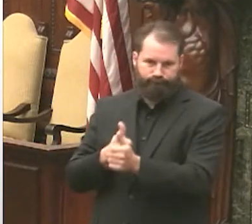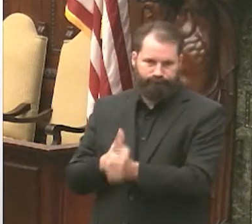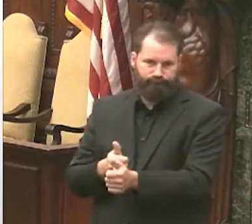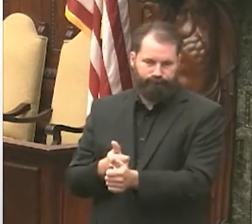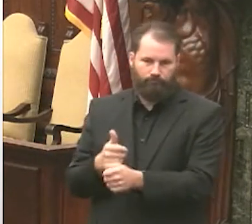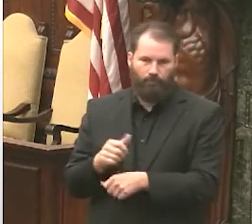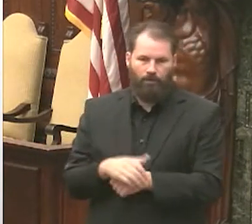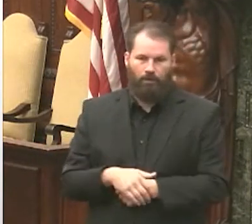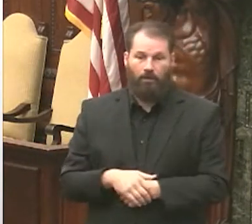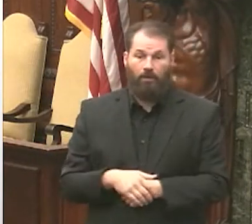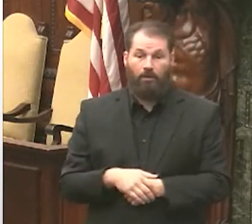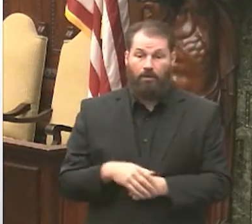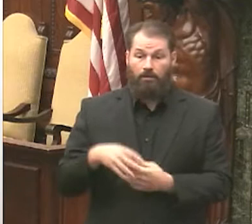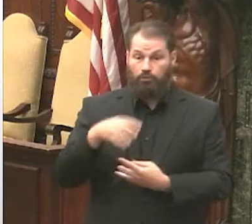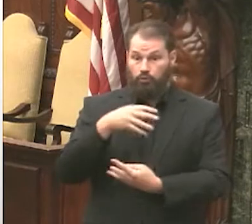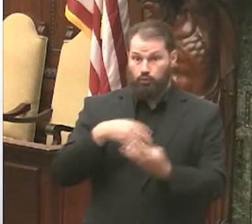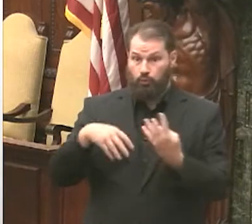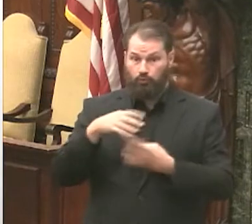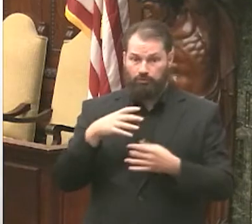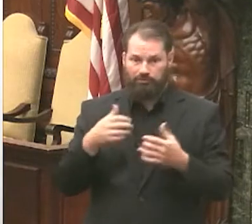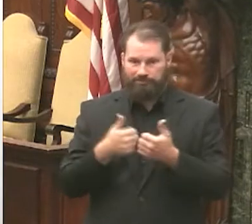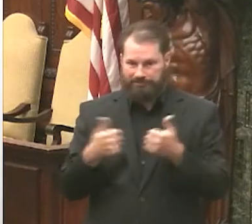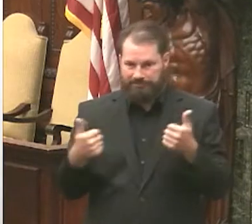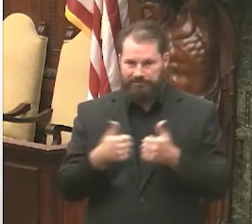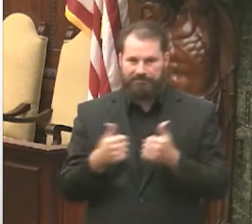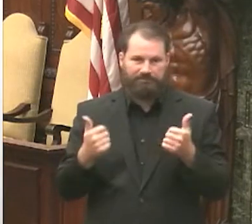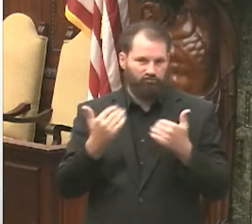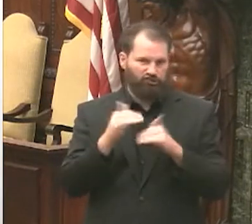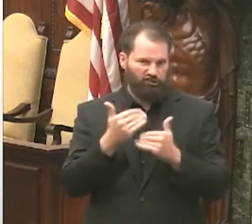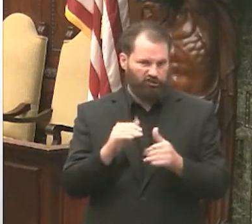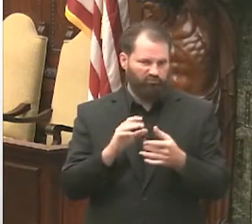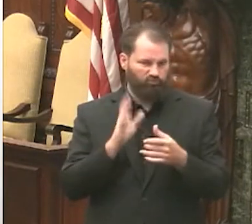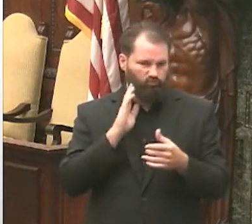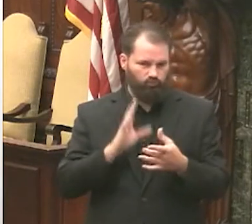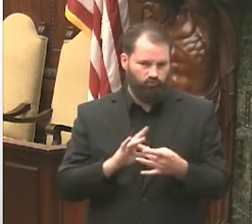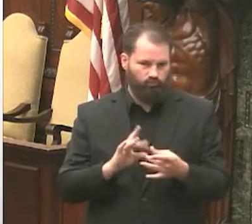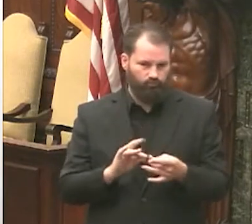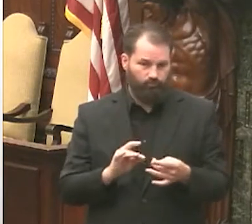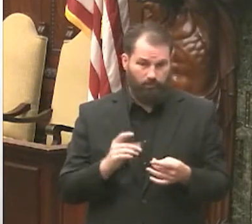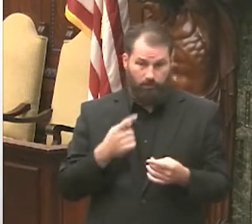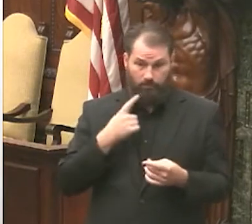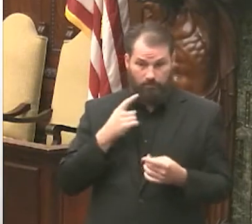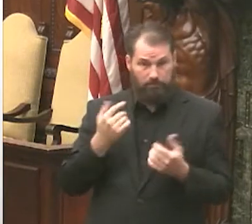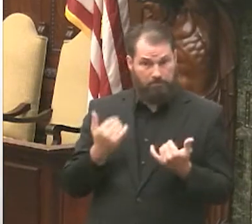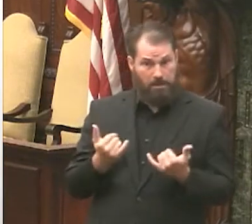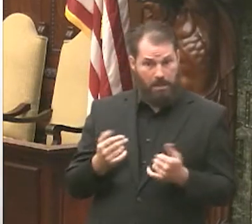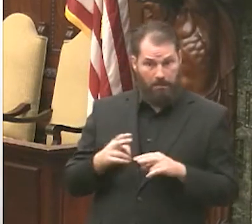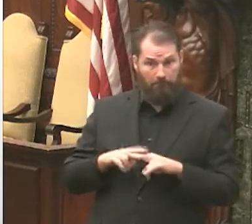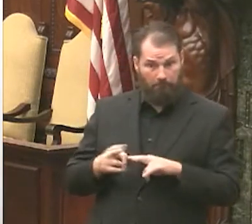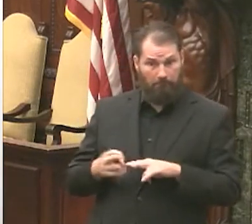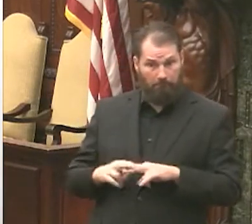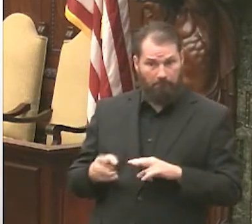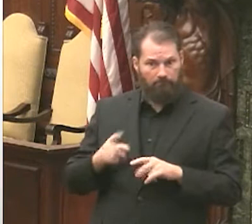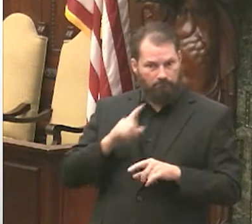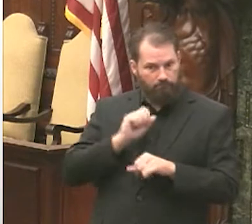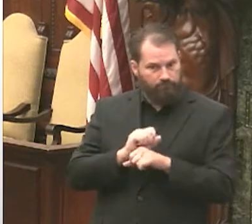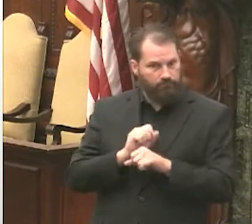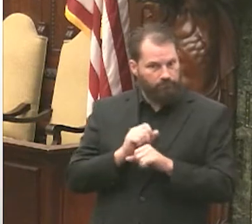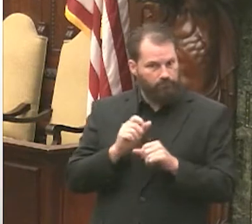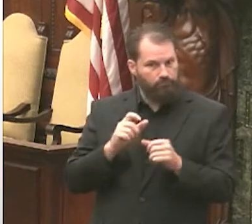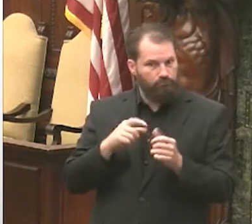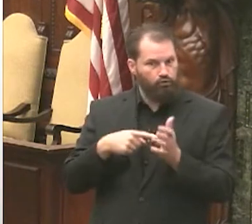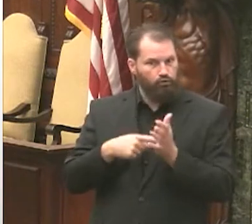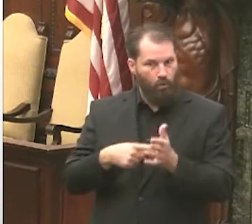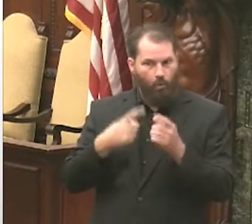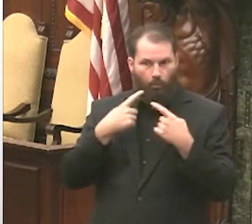to our social distancing restrictions. Our falling case counts in Philadelphia over the past few weeks show the success of our strategy. Our strategy